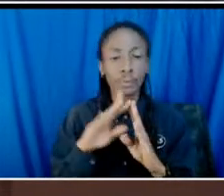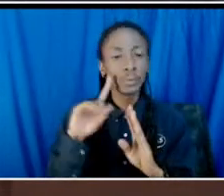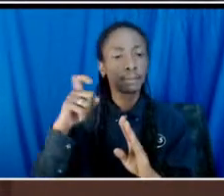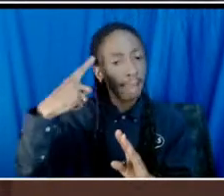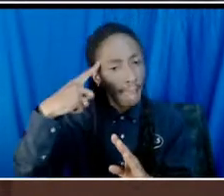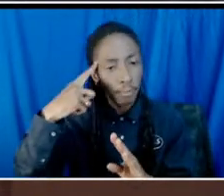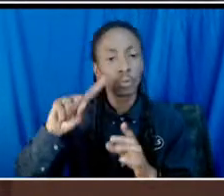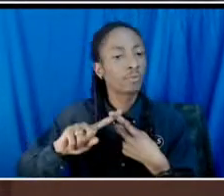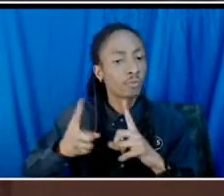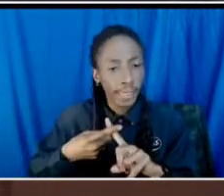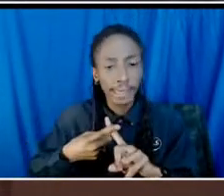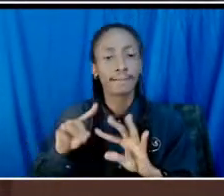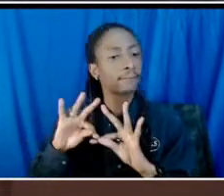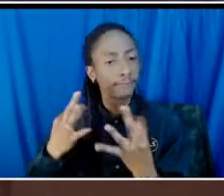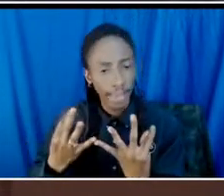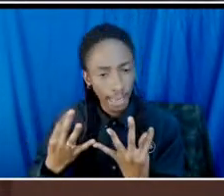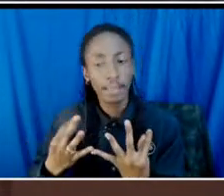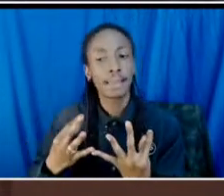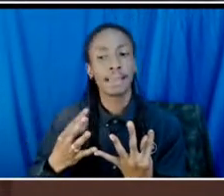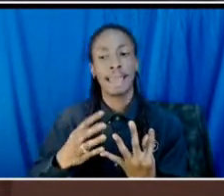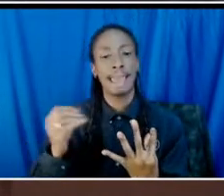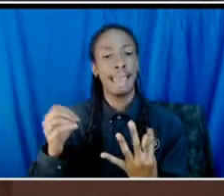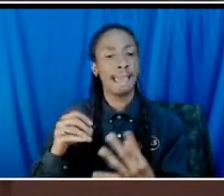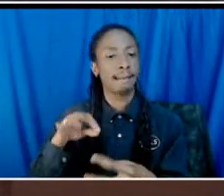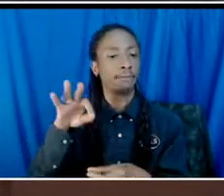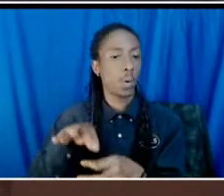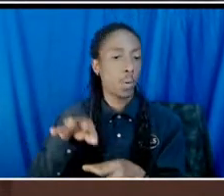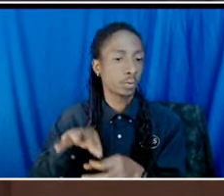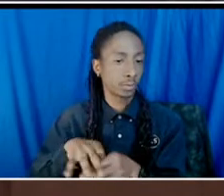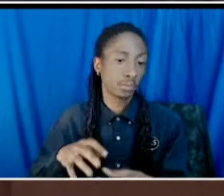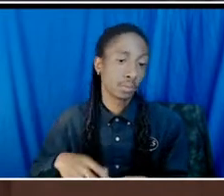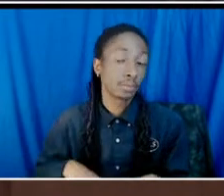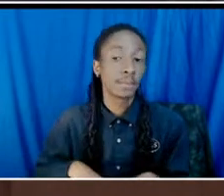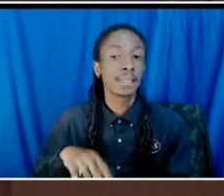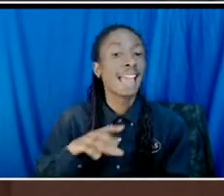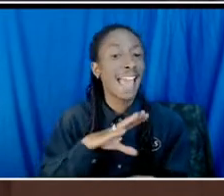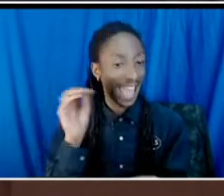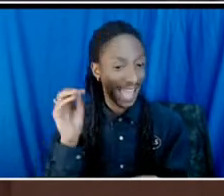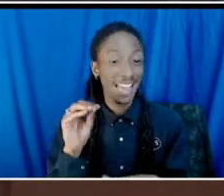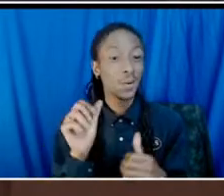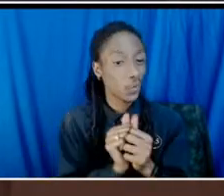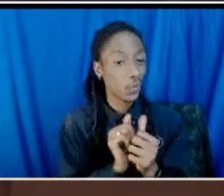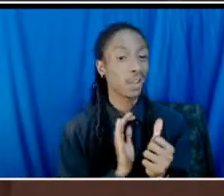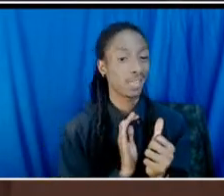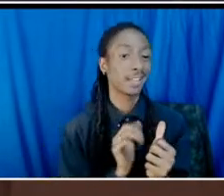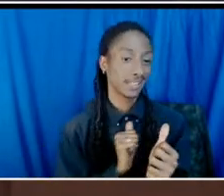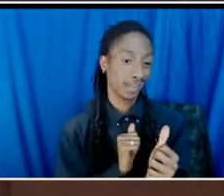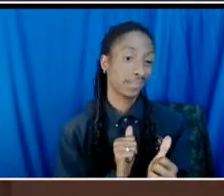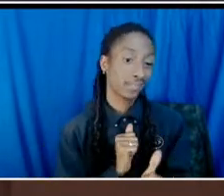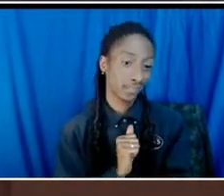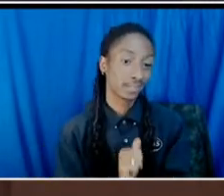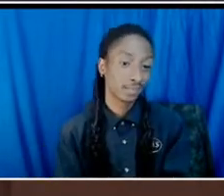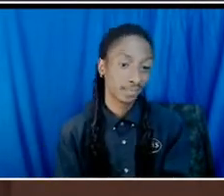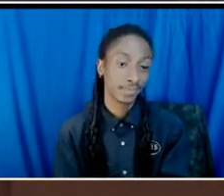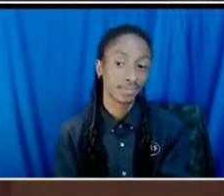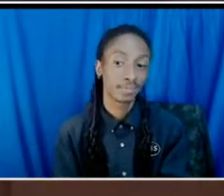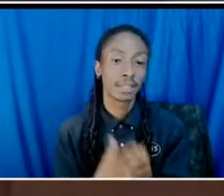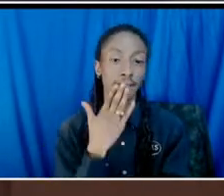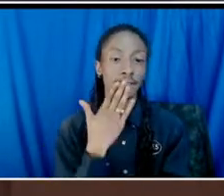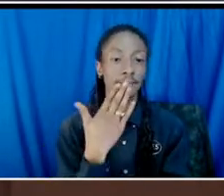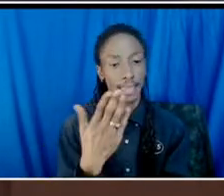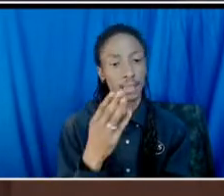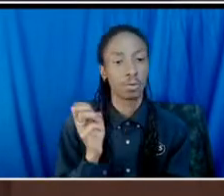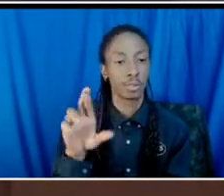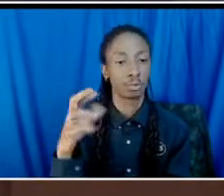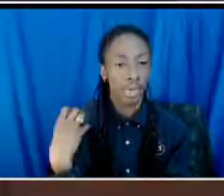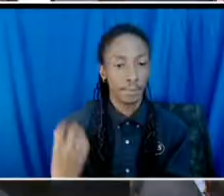families, and at the ballot box, and within our own minds and hearts. Thank you, Mr. Chairman.